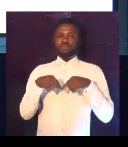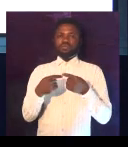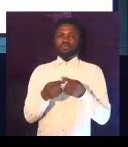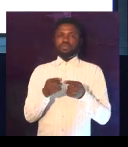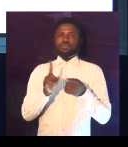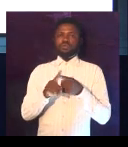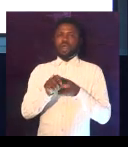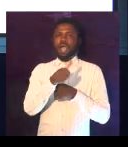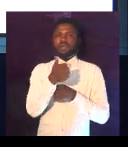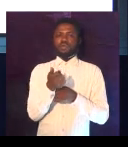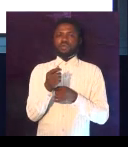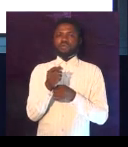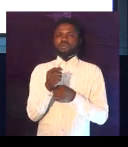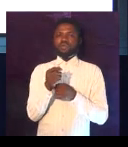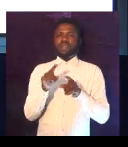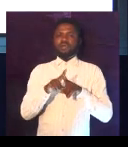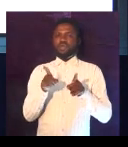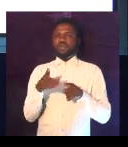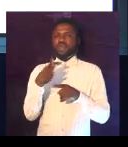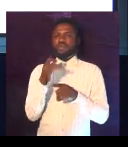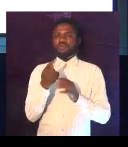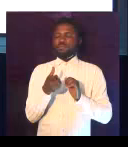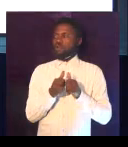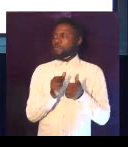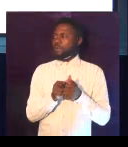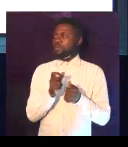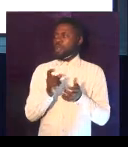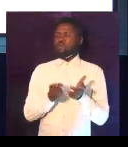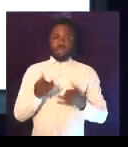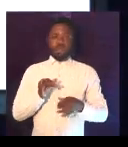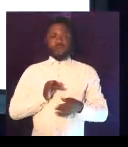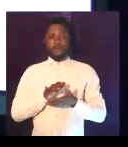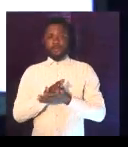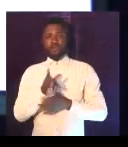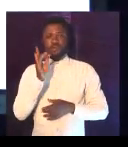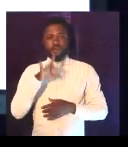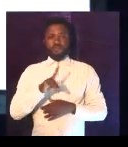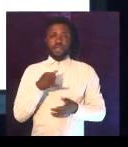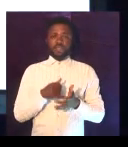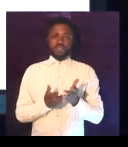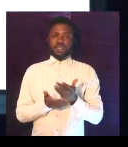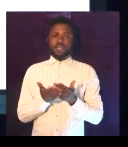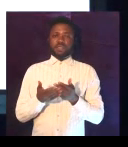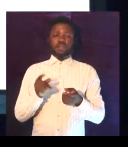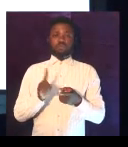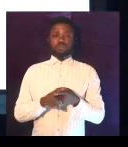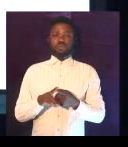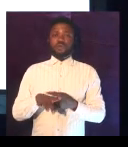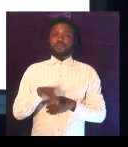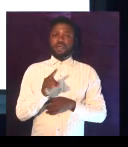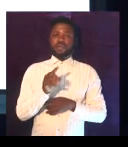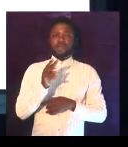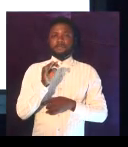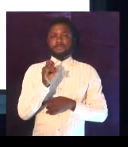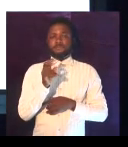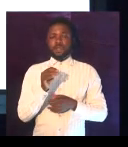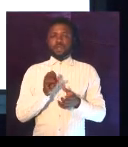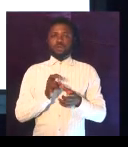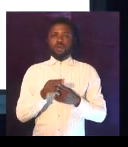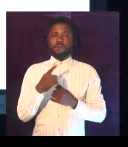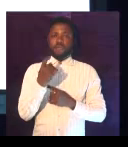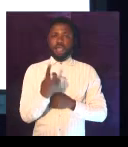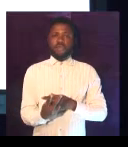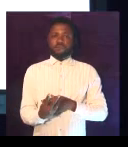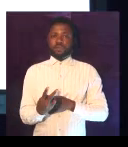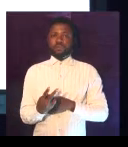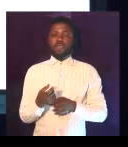Now let's move on to another variant of the problem. Now I believe you will find it easy to find means